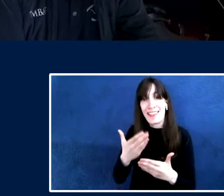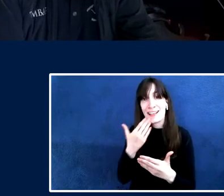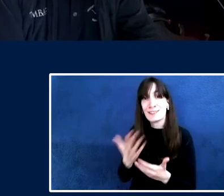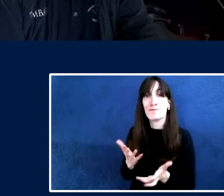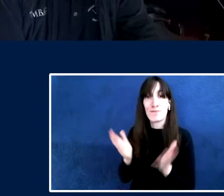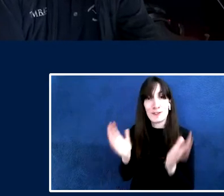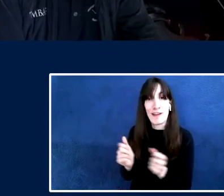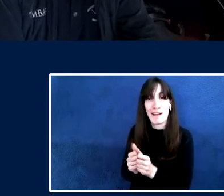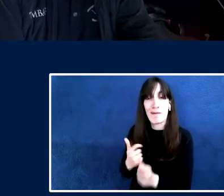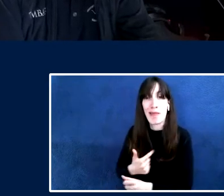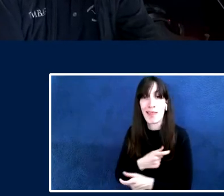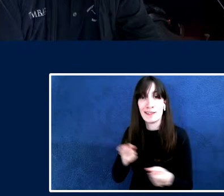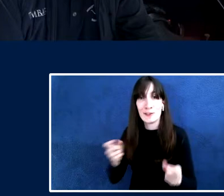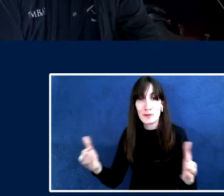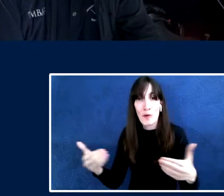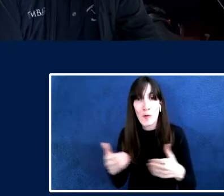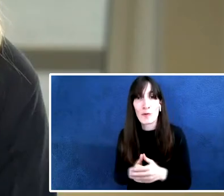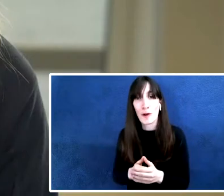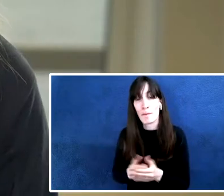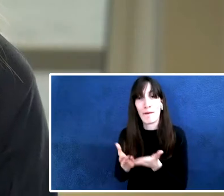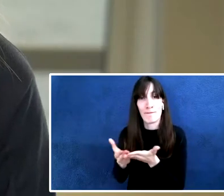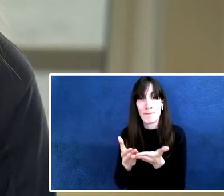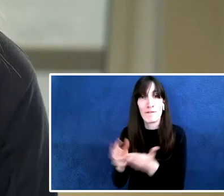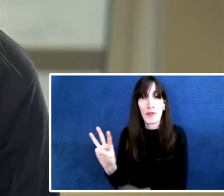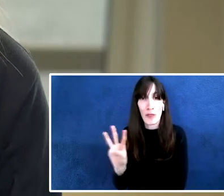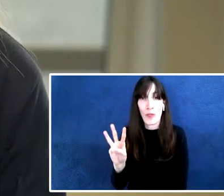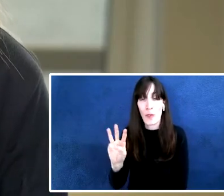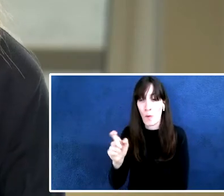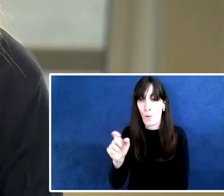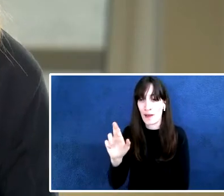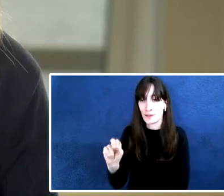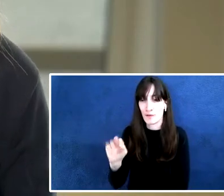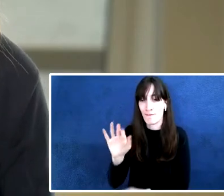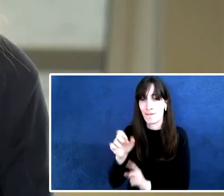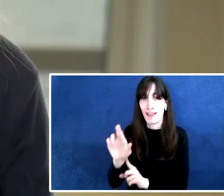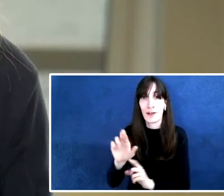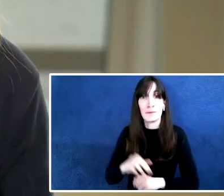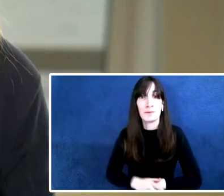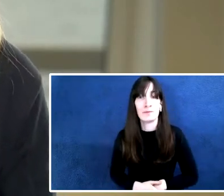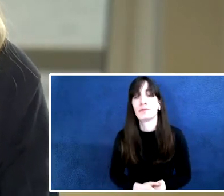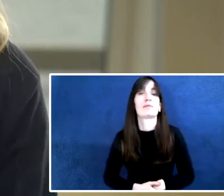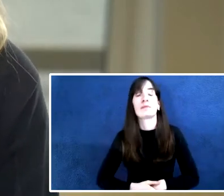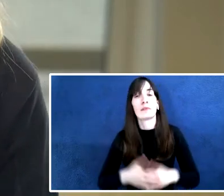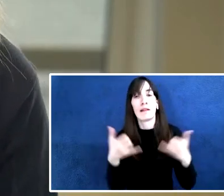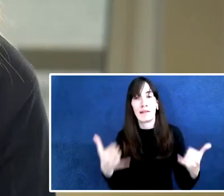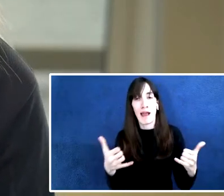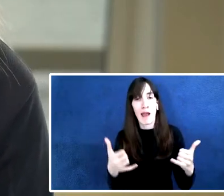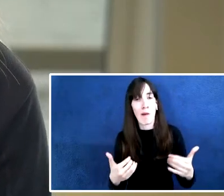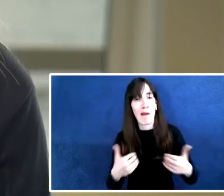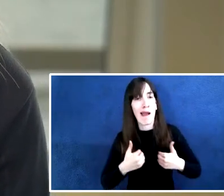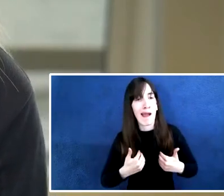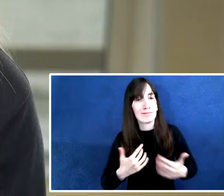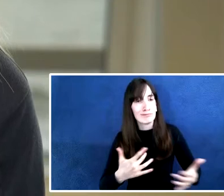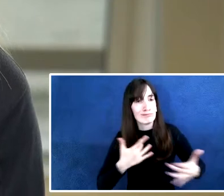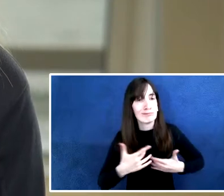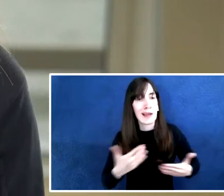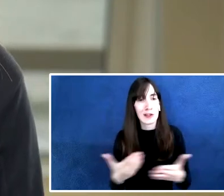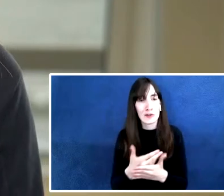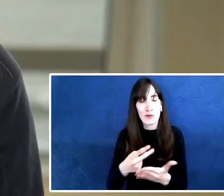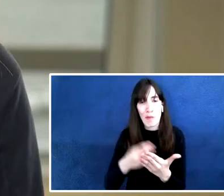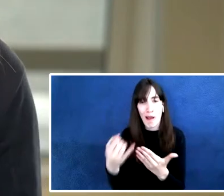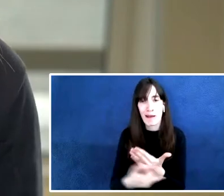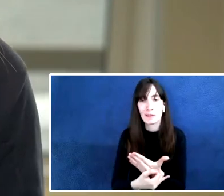room of the Western Flyer. We're now going to shift gears and talk about an exciting new project that aims to bring the deep